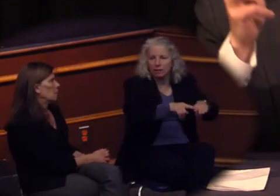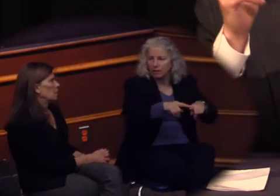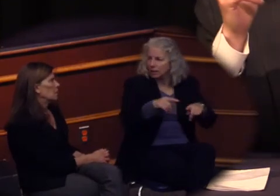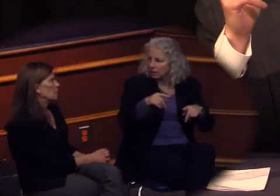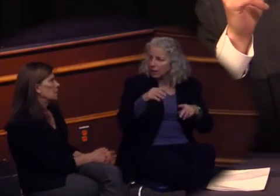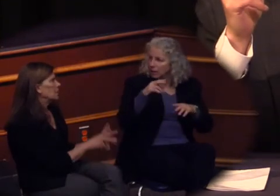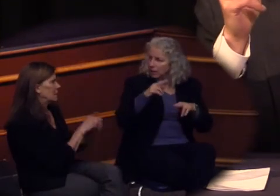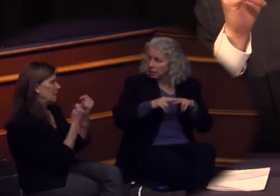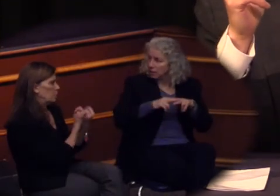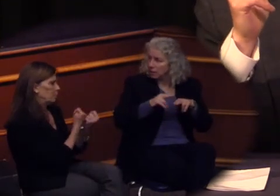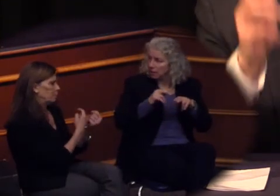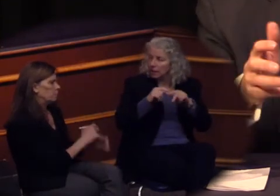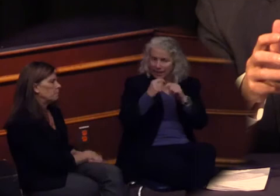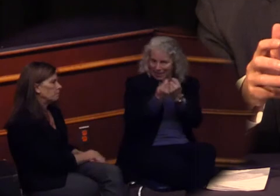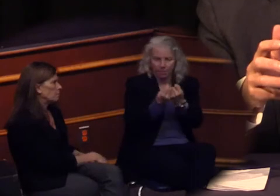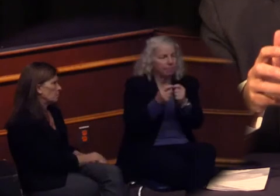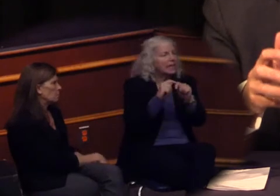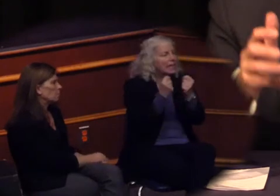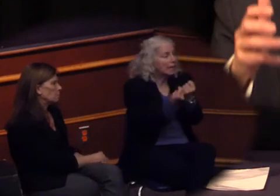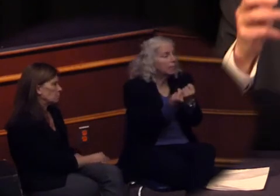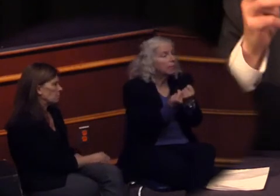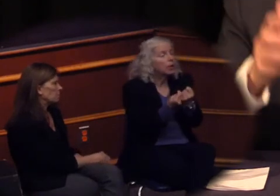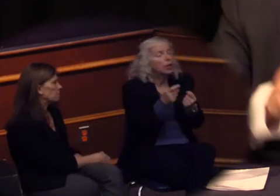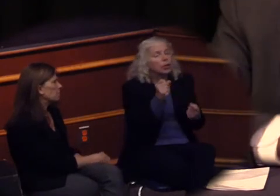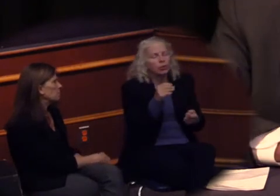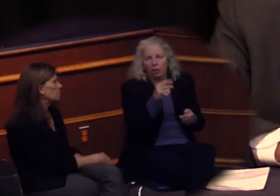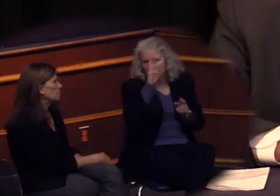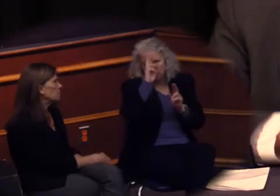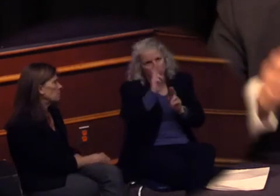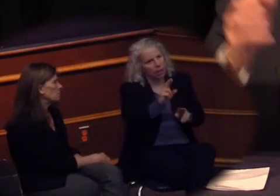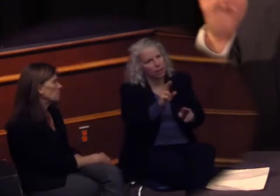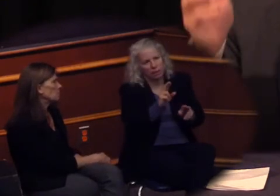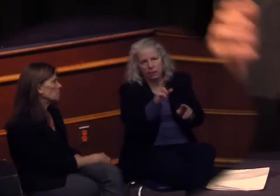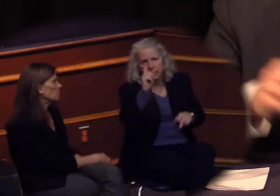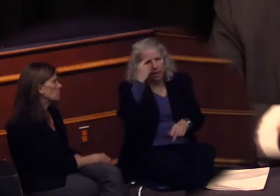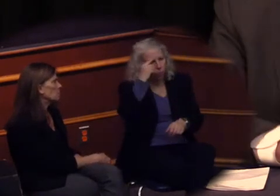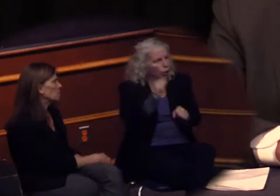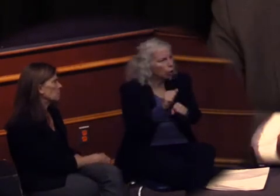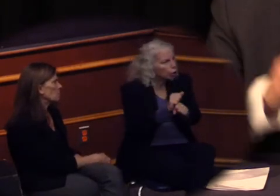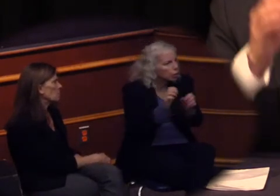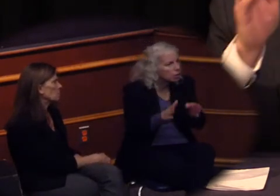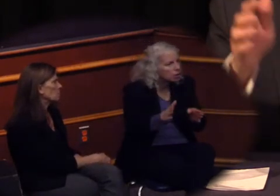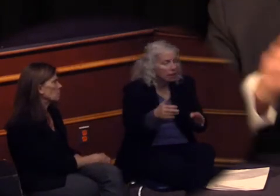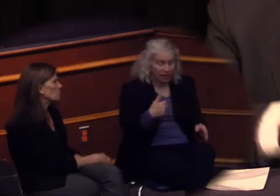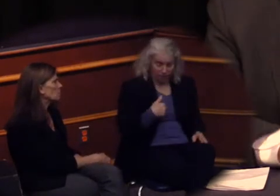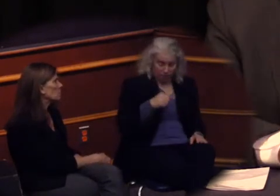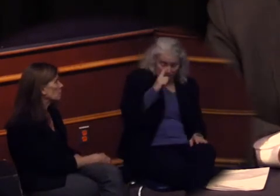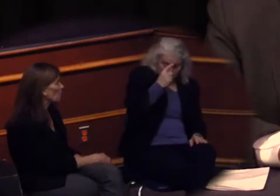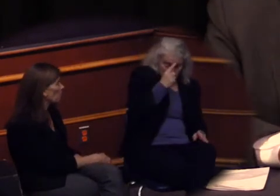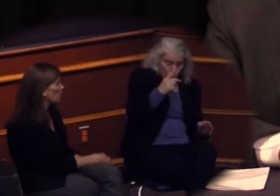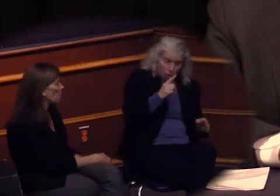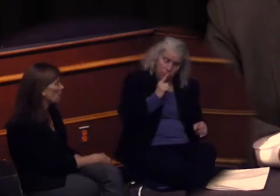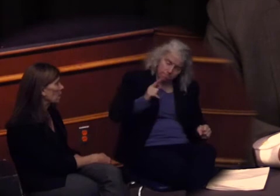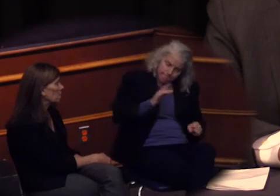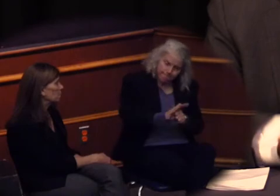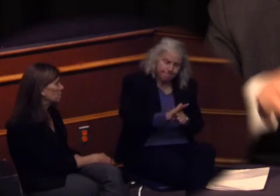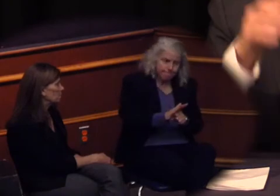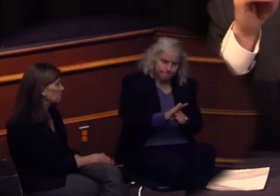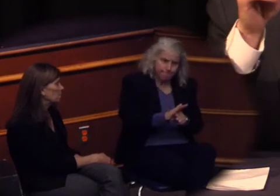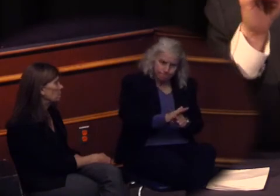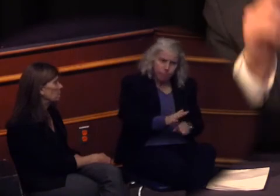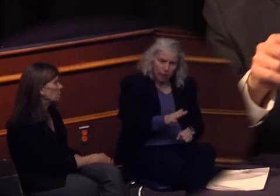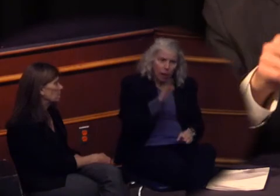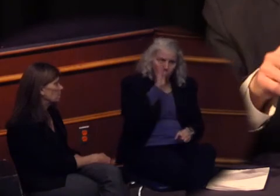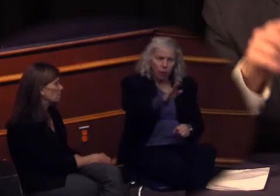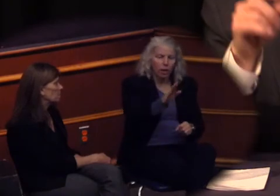And I have a great deal of respect for the state workforce. I am committed as governor and I've made this commitment that